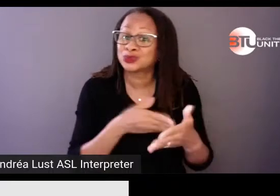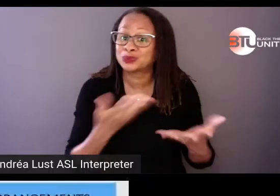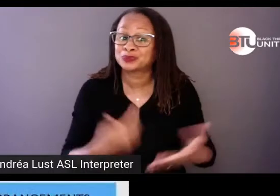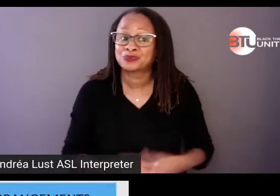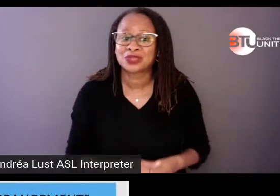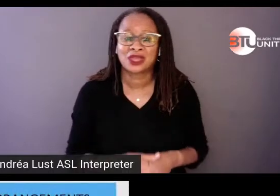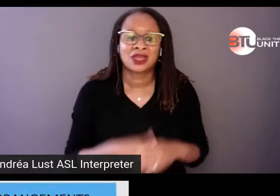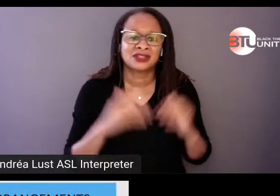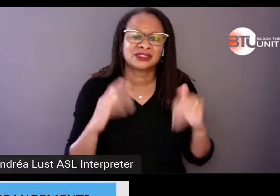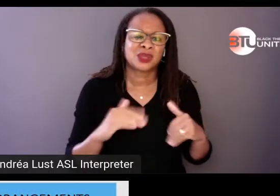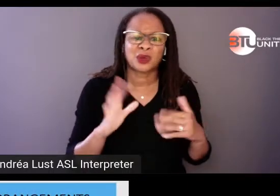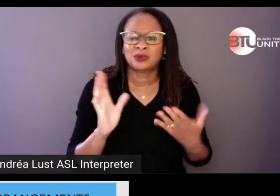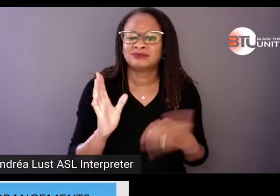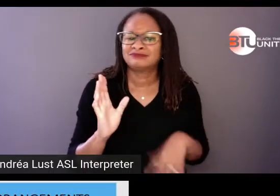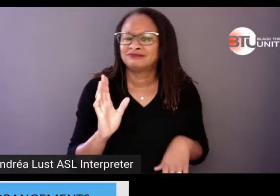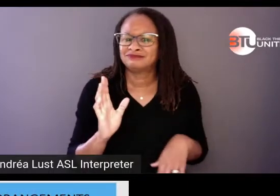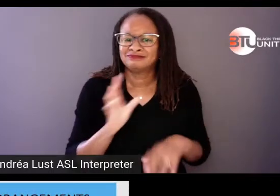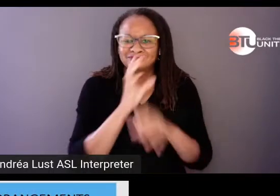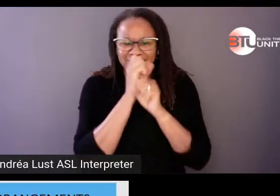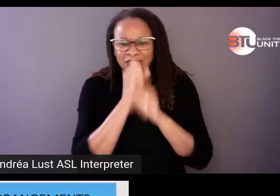sort of censorship issues.